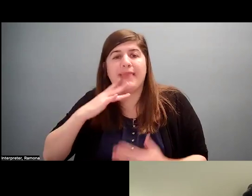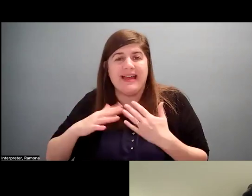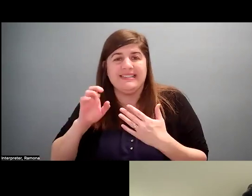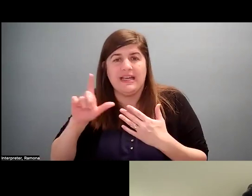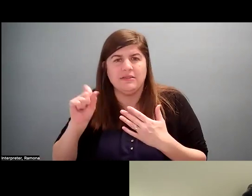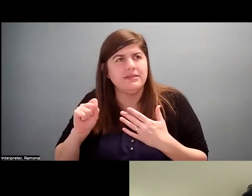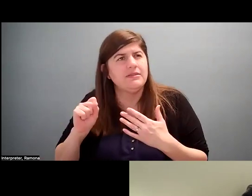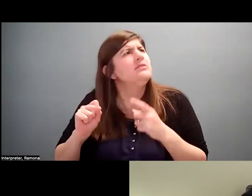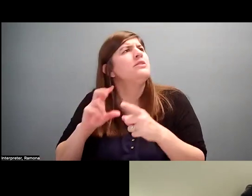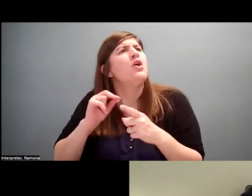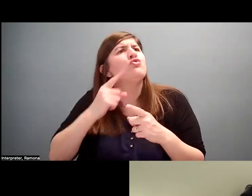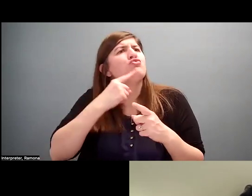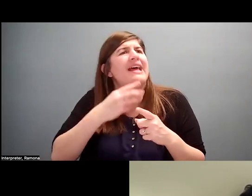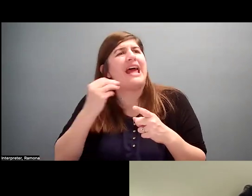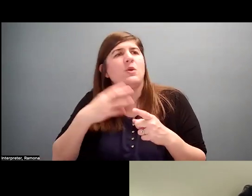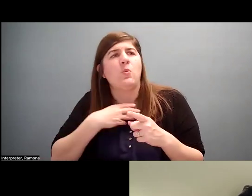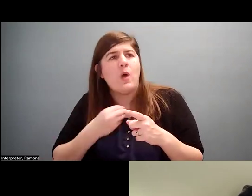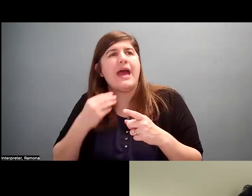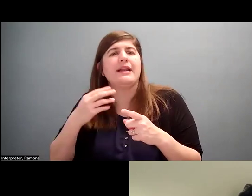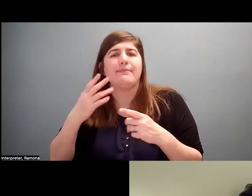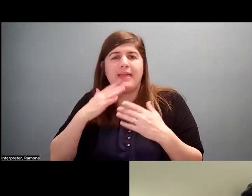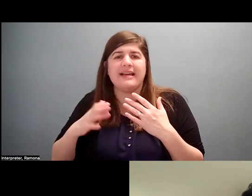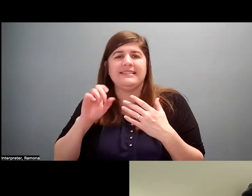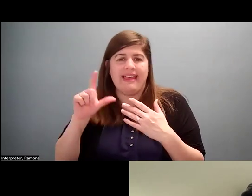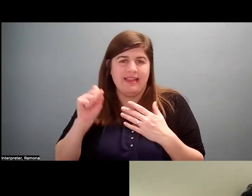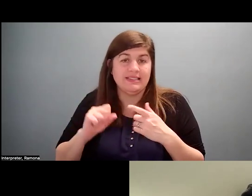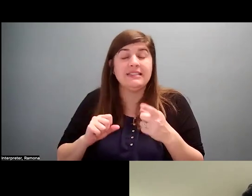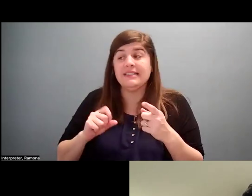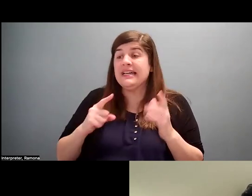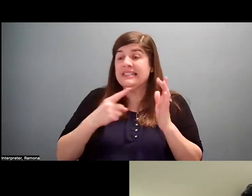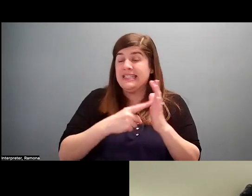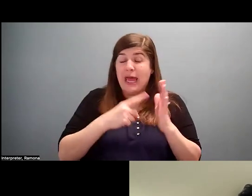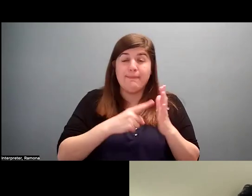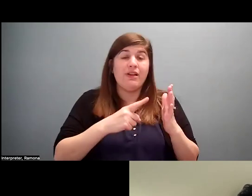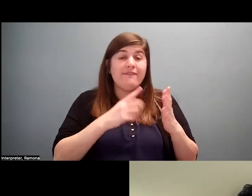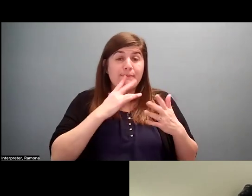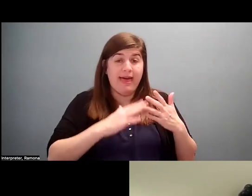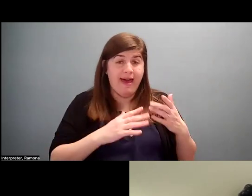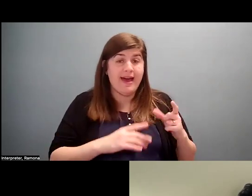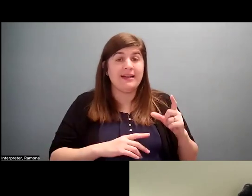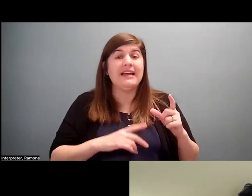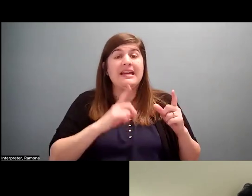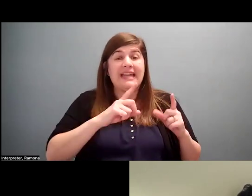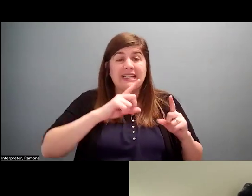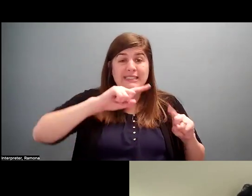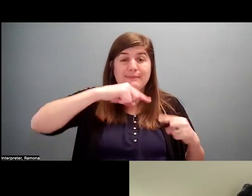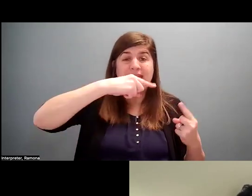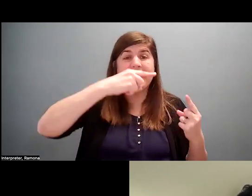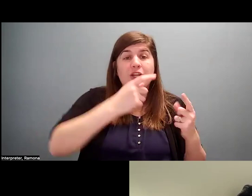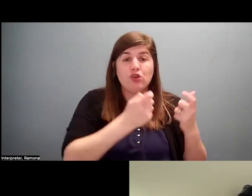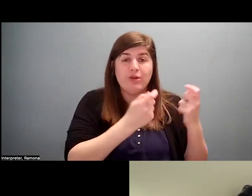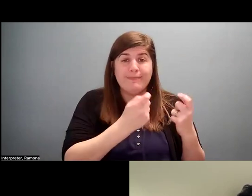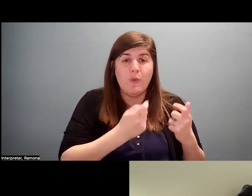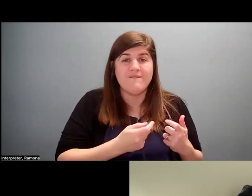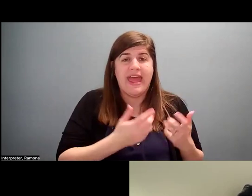blood cells. They spin. So when you take a sample of blood, you can like spin it around really fast to remove the heavy